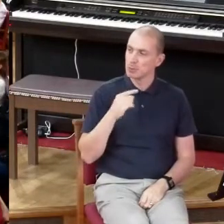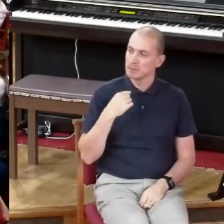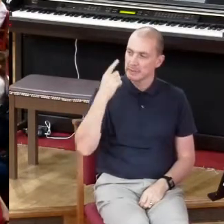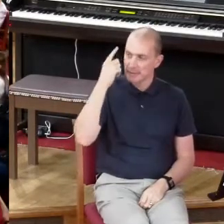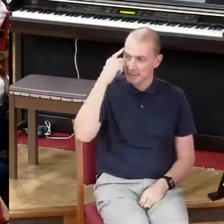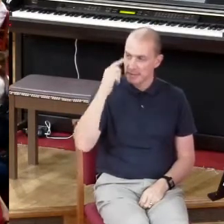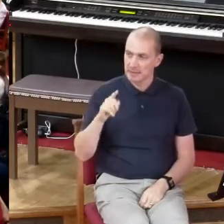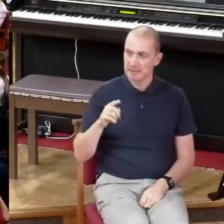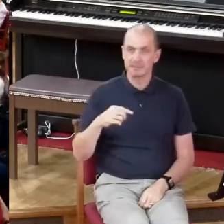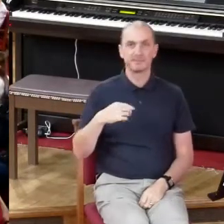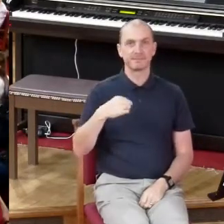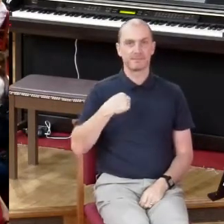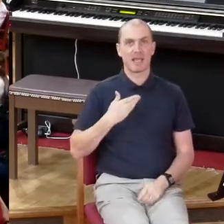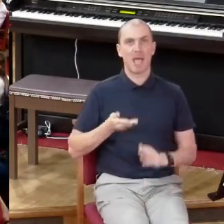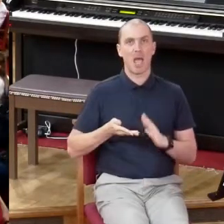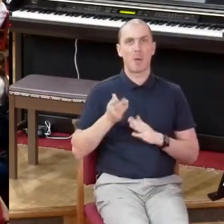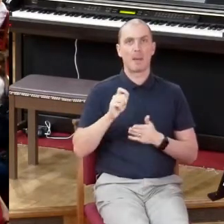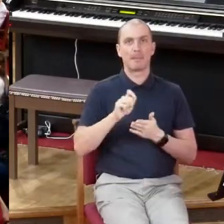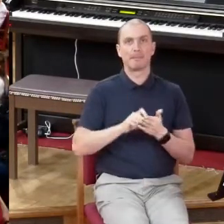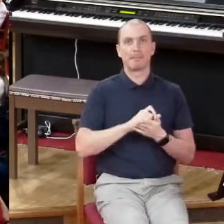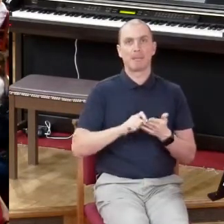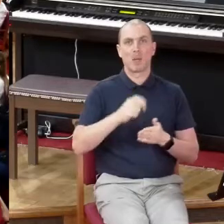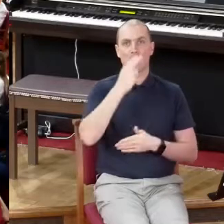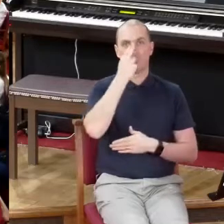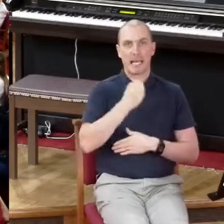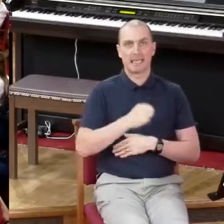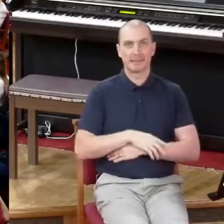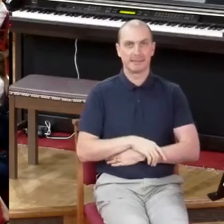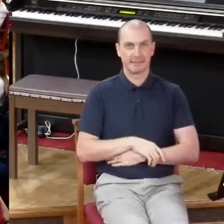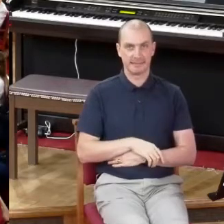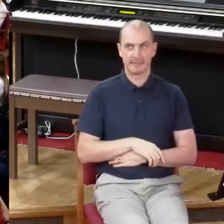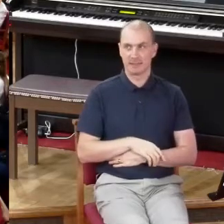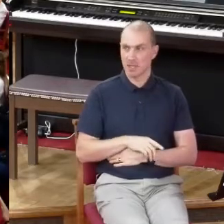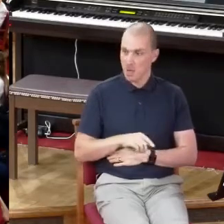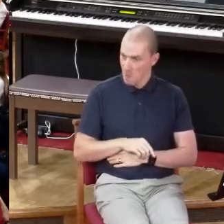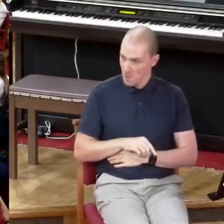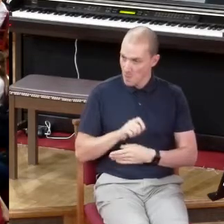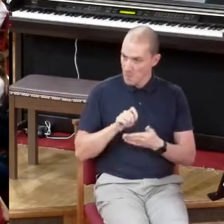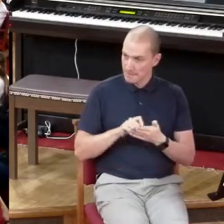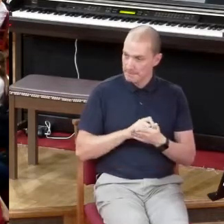yeah. Go on. I went to a bingo night on Friday. Was that good news? A bingo night on Friday.